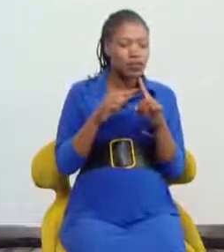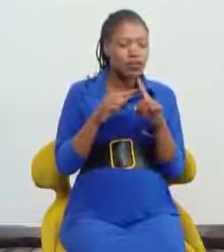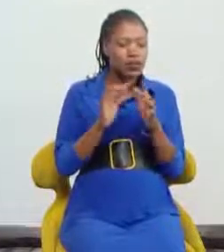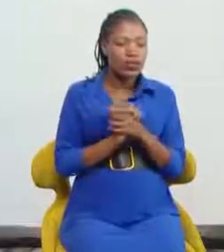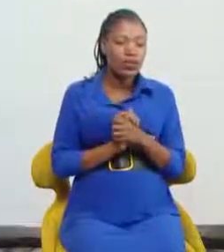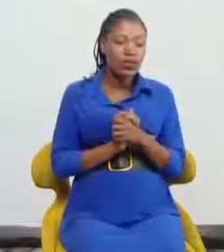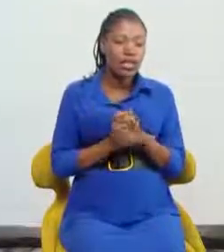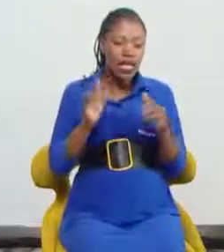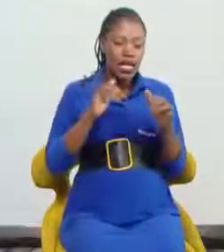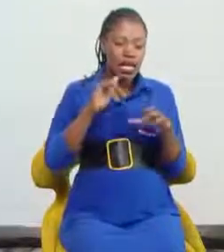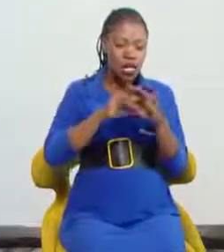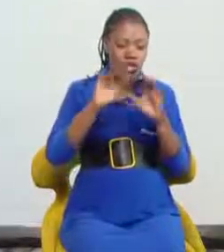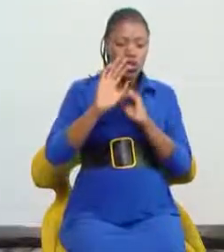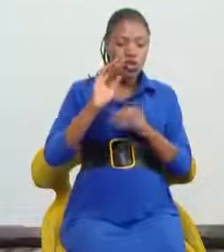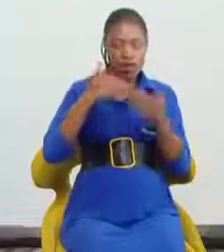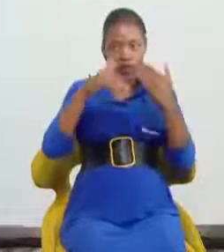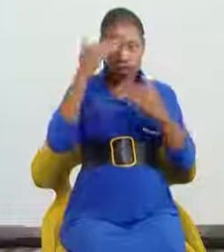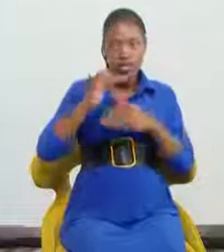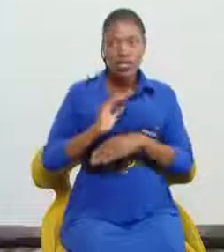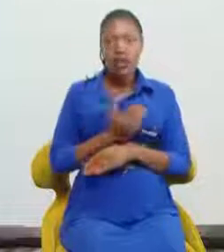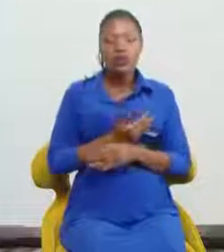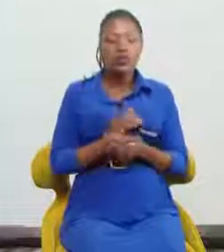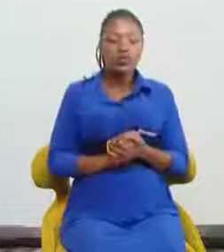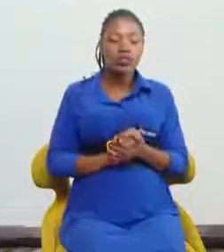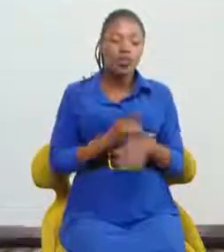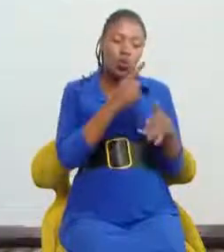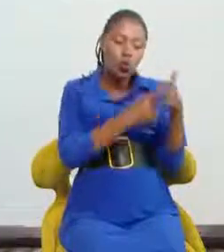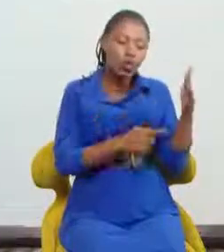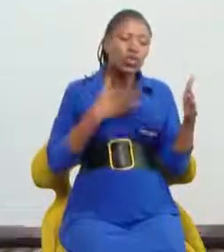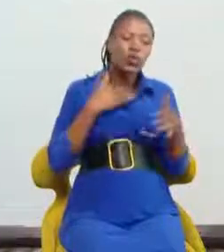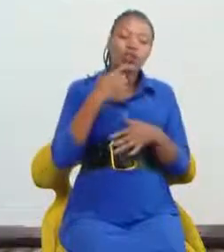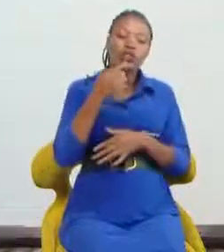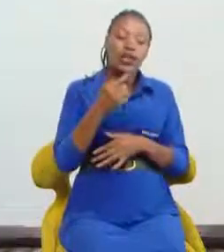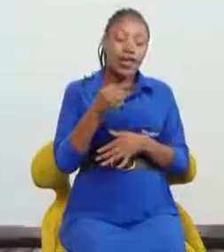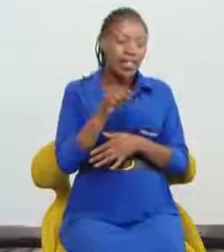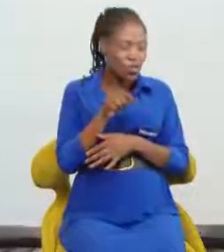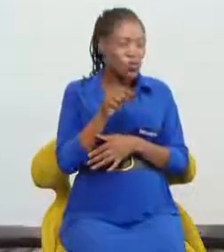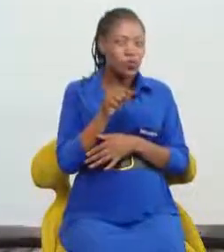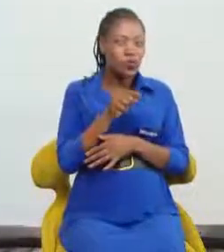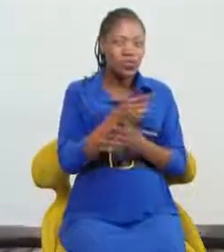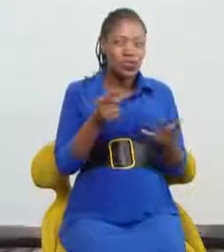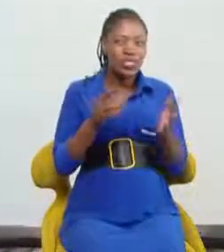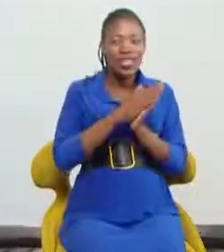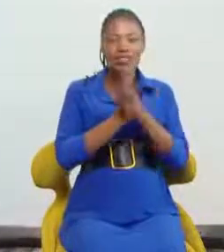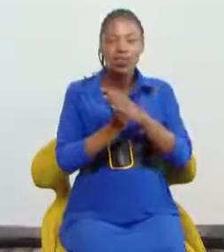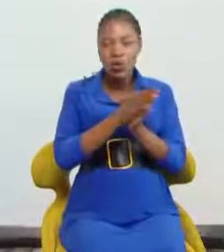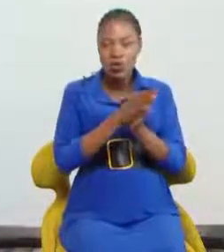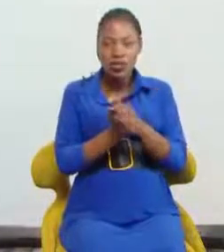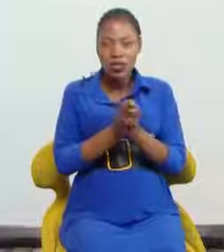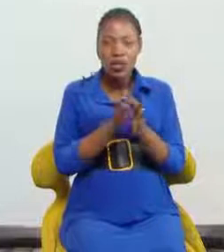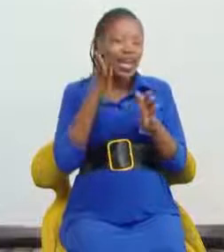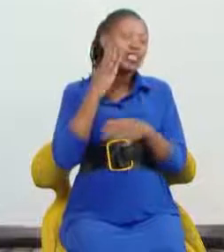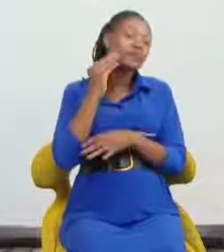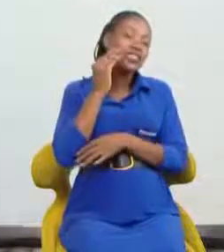So in our university, so what I want to tell you, it's a bit as a story, the experience